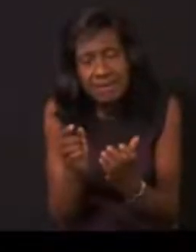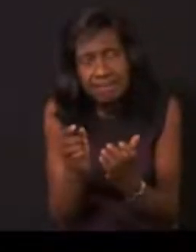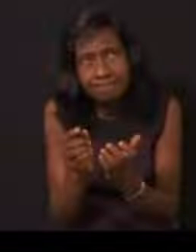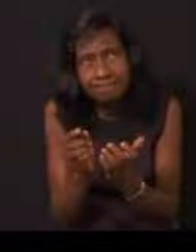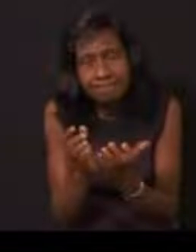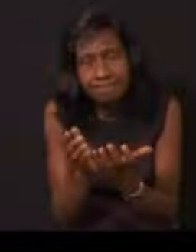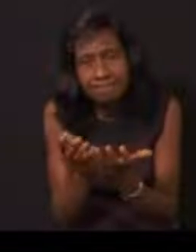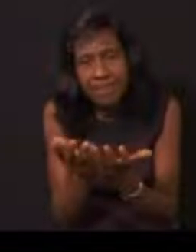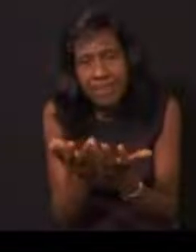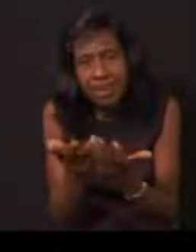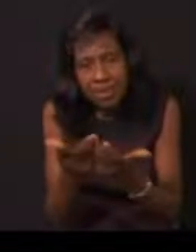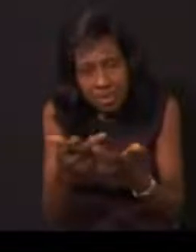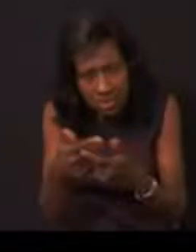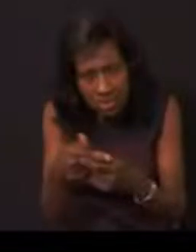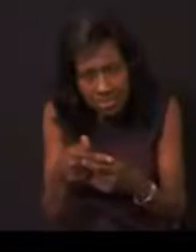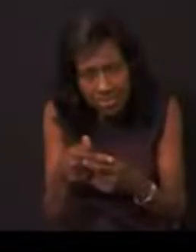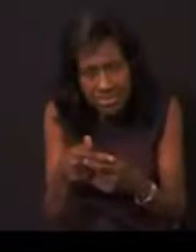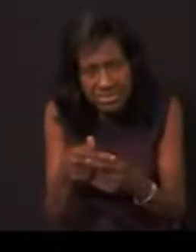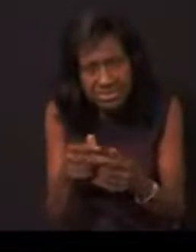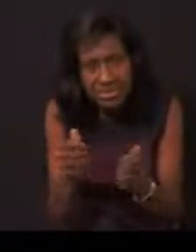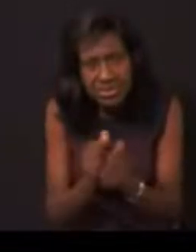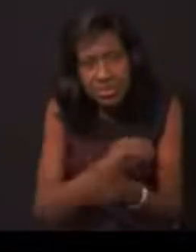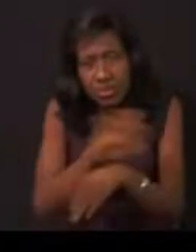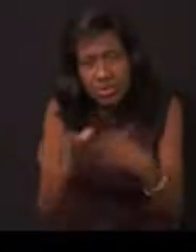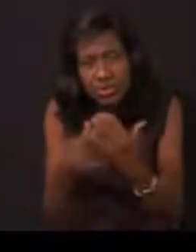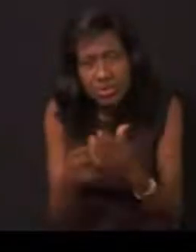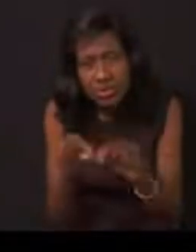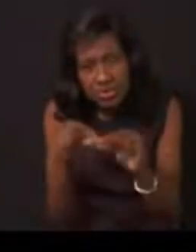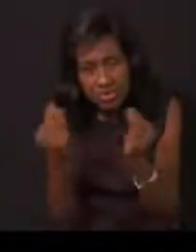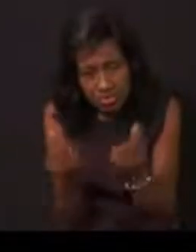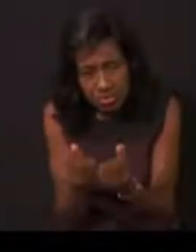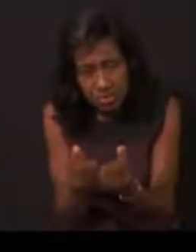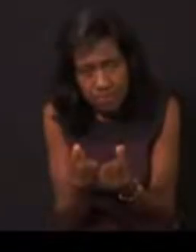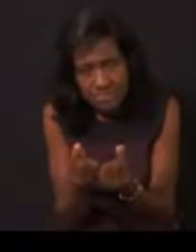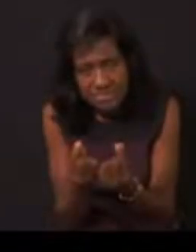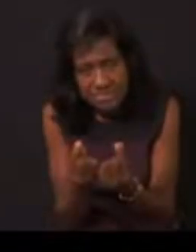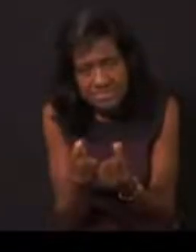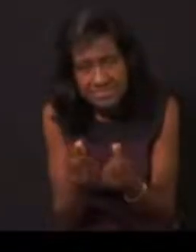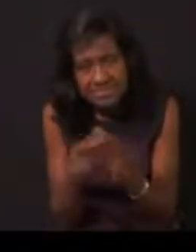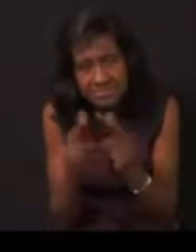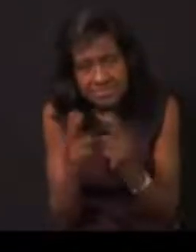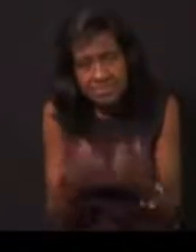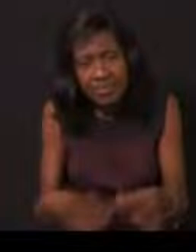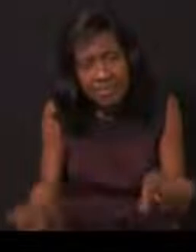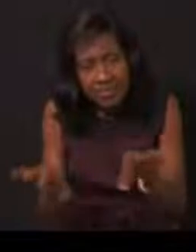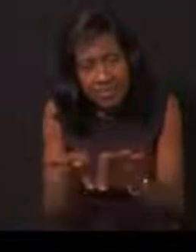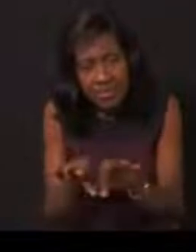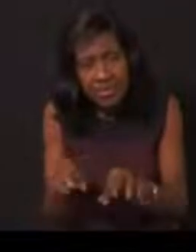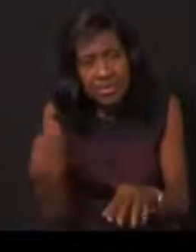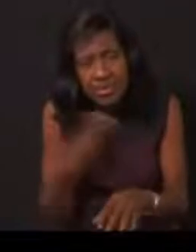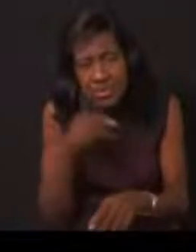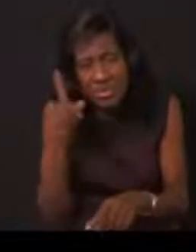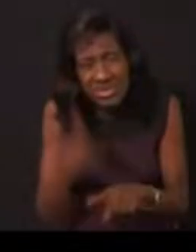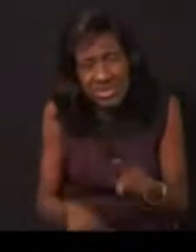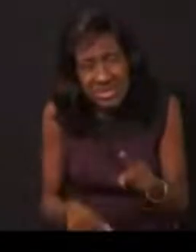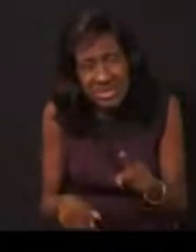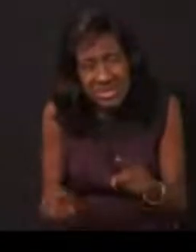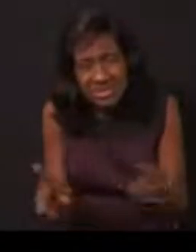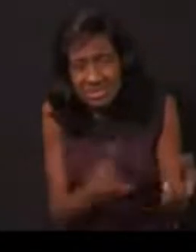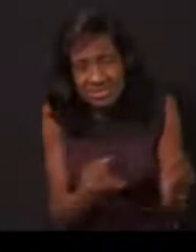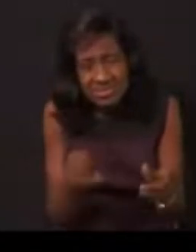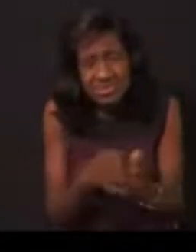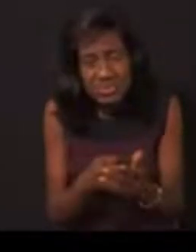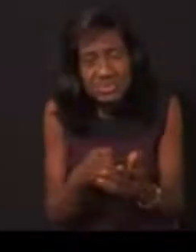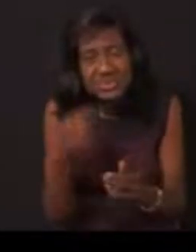and private sector in the national interest during this critical time, because we can't fight this in silos. We have agreed, and